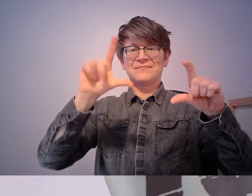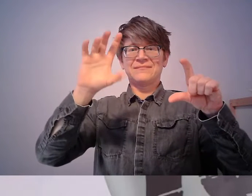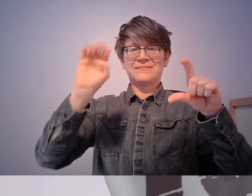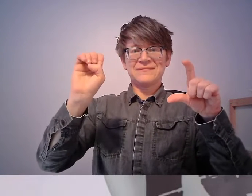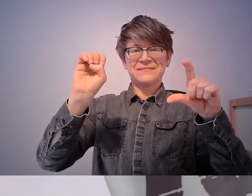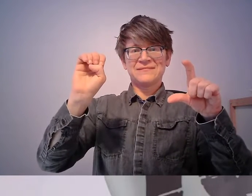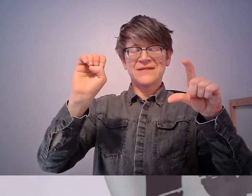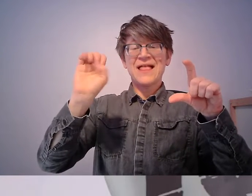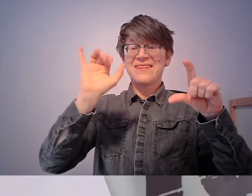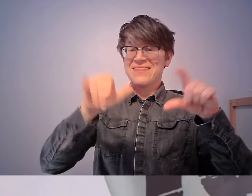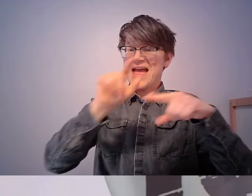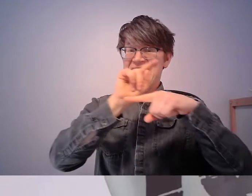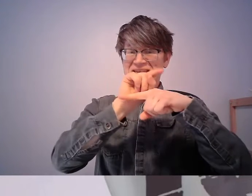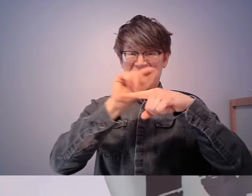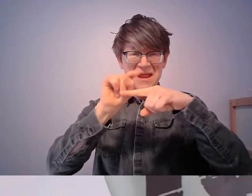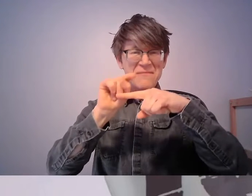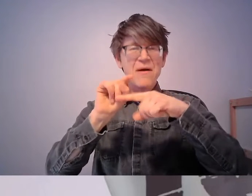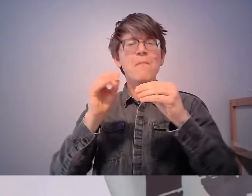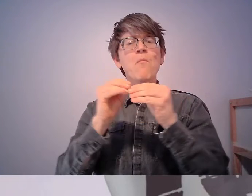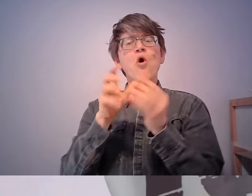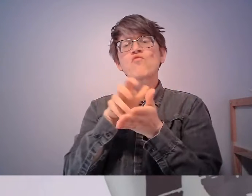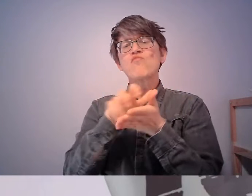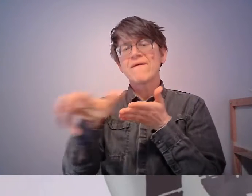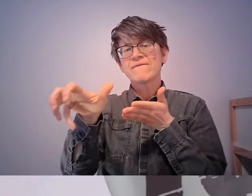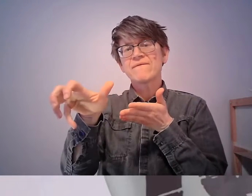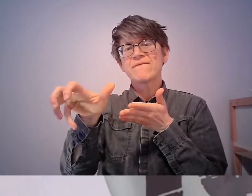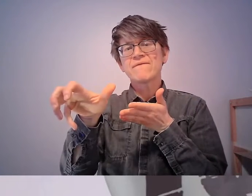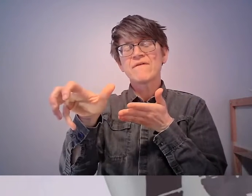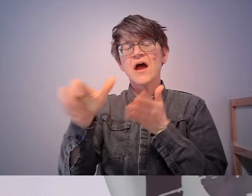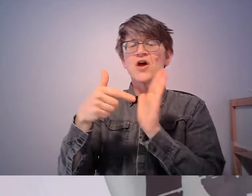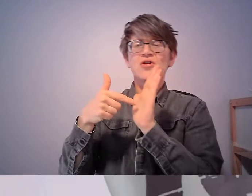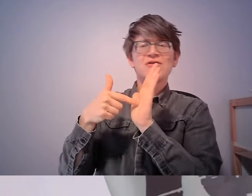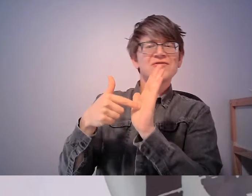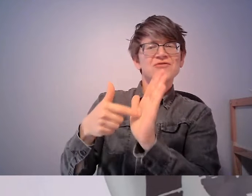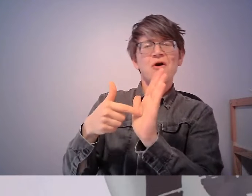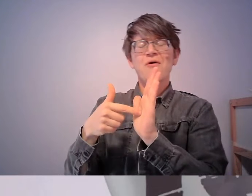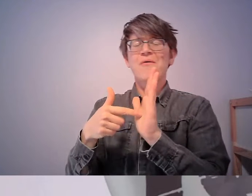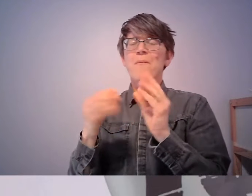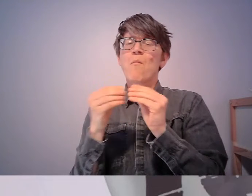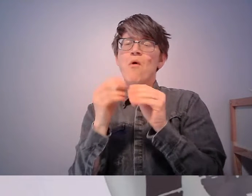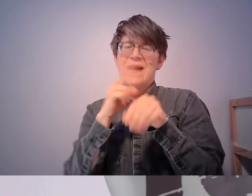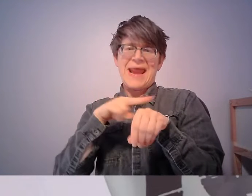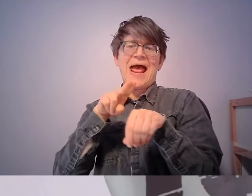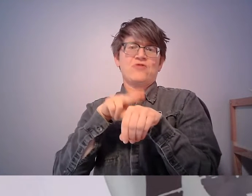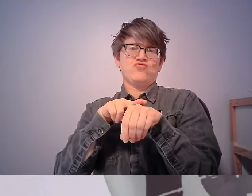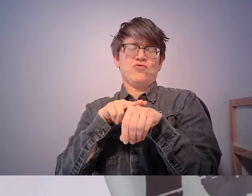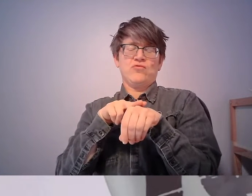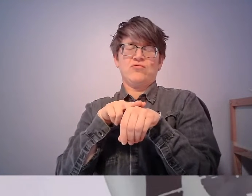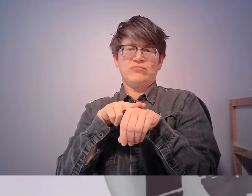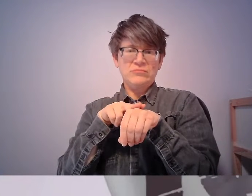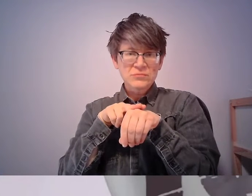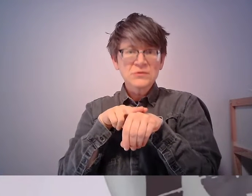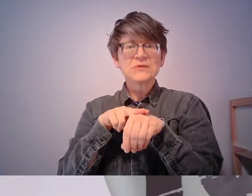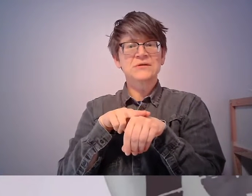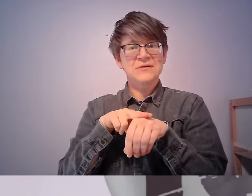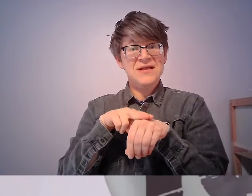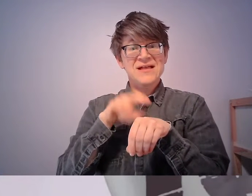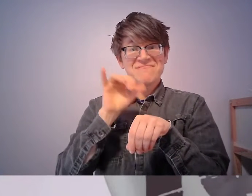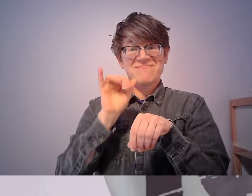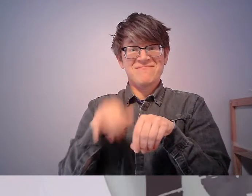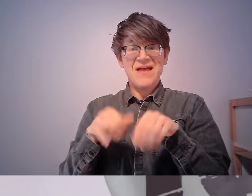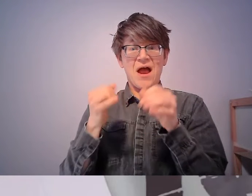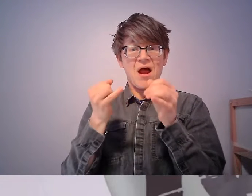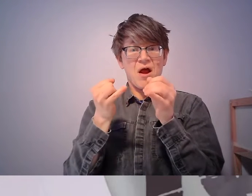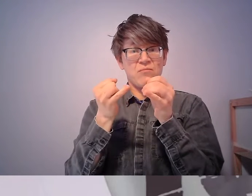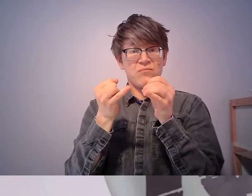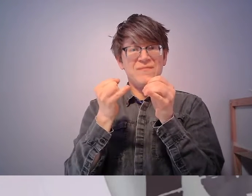of the typography suggests that the chips are less highly processed. The logo's irregular baseline and the